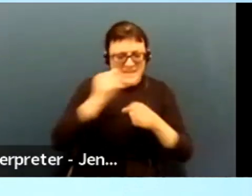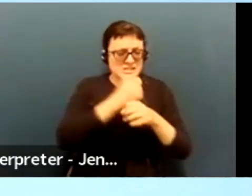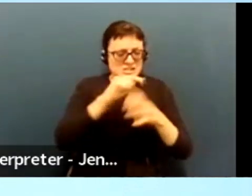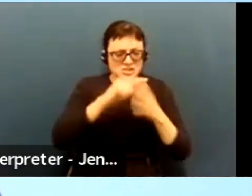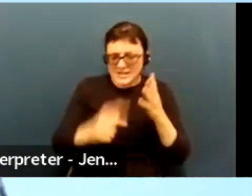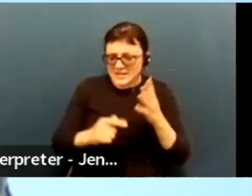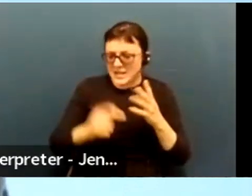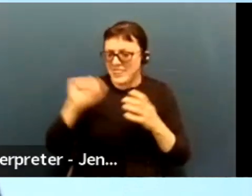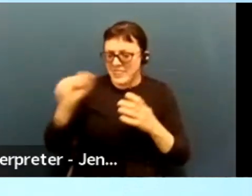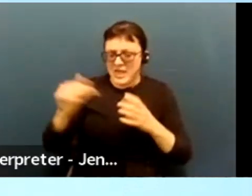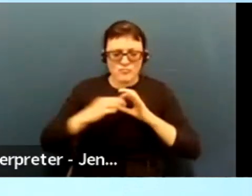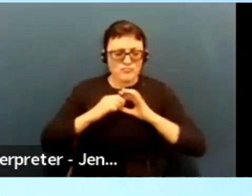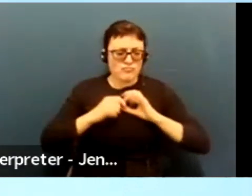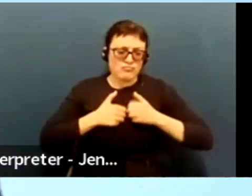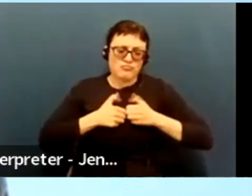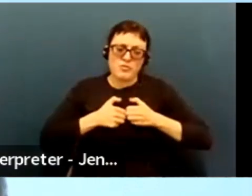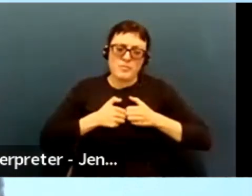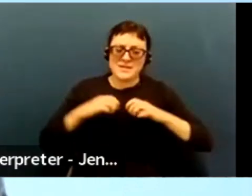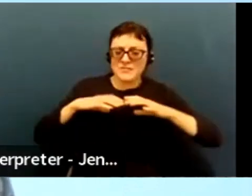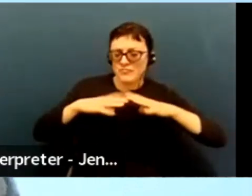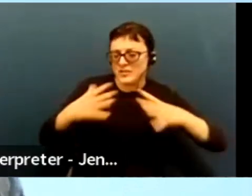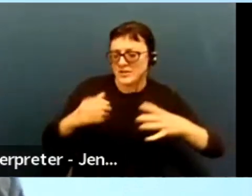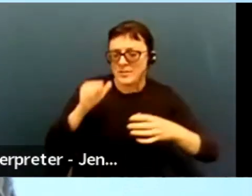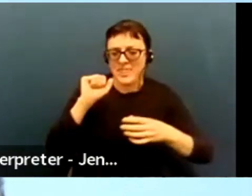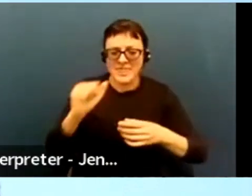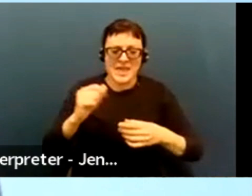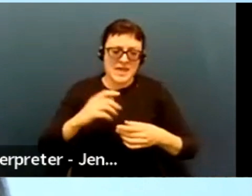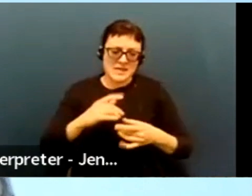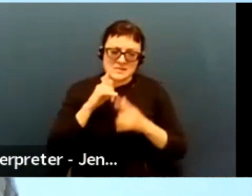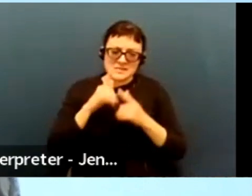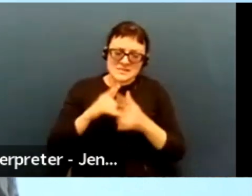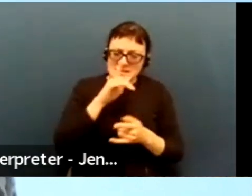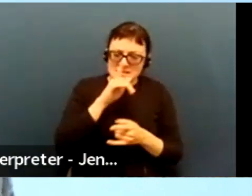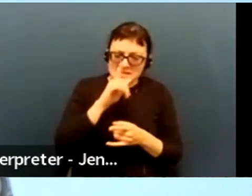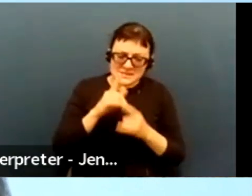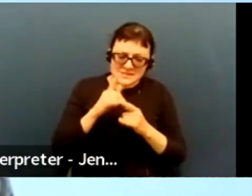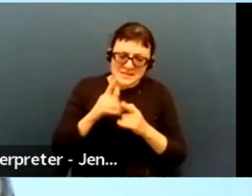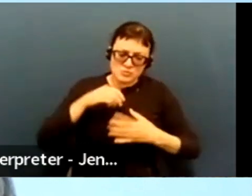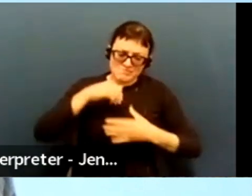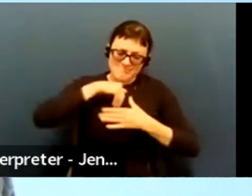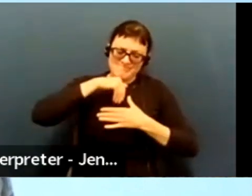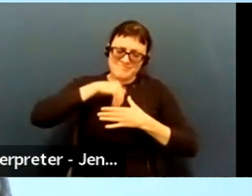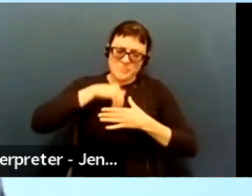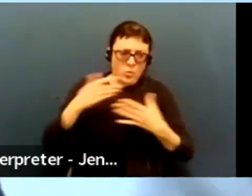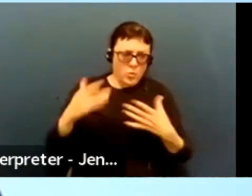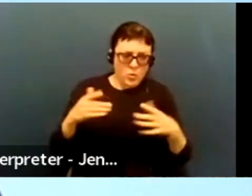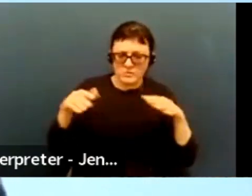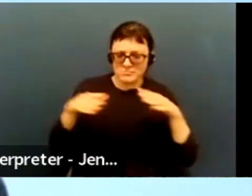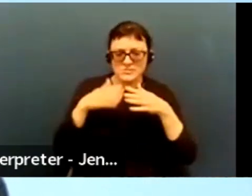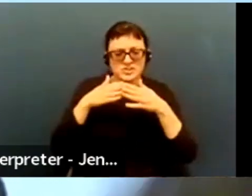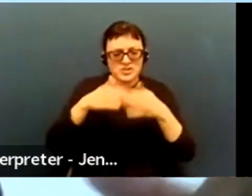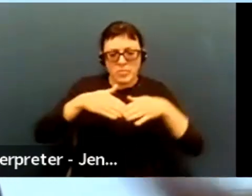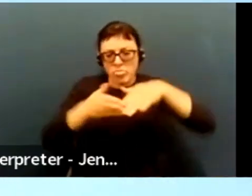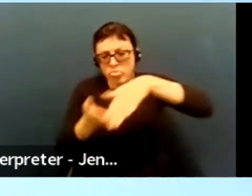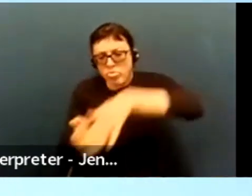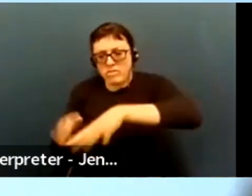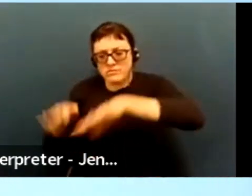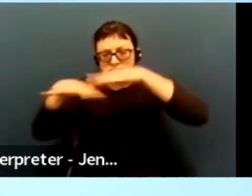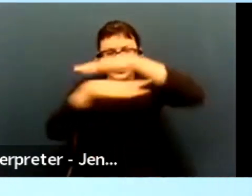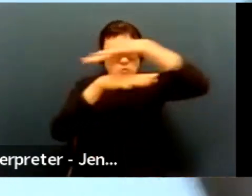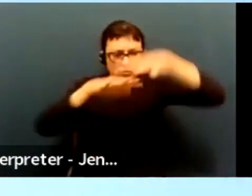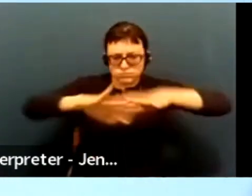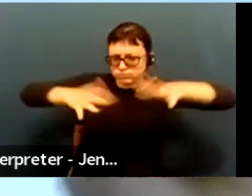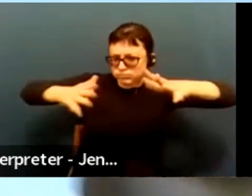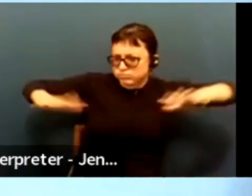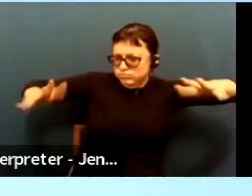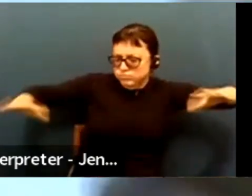in an extraordinarily liberating way, as happens to Viola or to Rosalind, or, you know, and sometimes we literally see nature